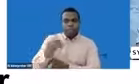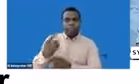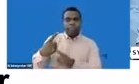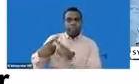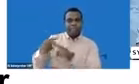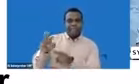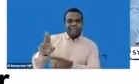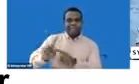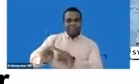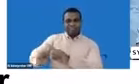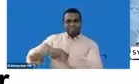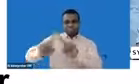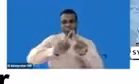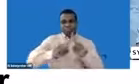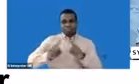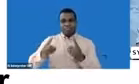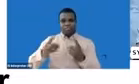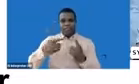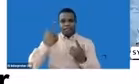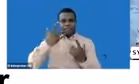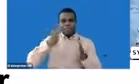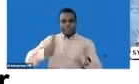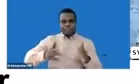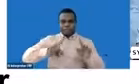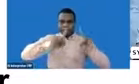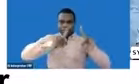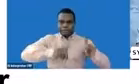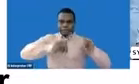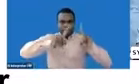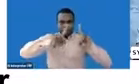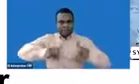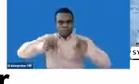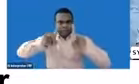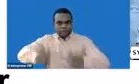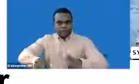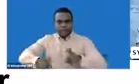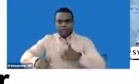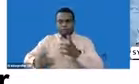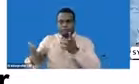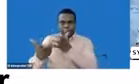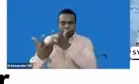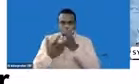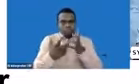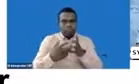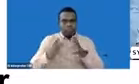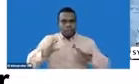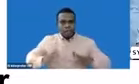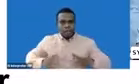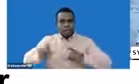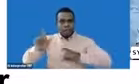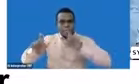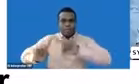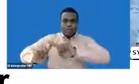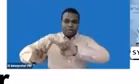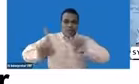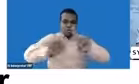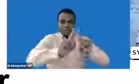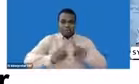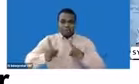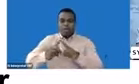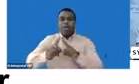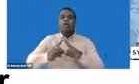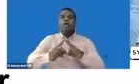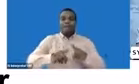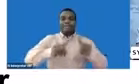users. That would be my recommendation, at least. Do you have any other thoughts, Lucas? No, I think you summed it